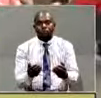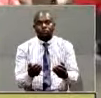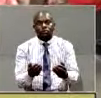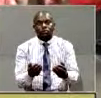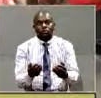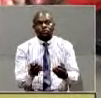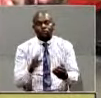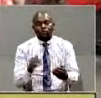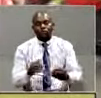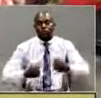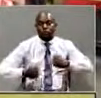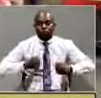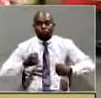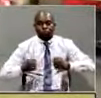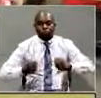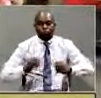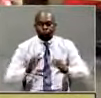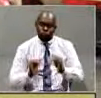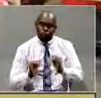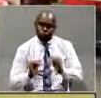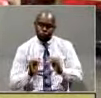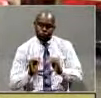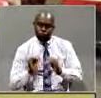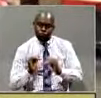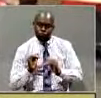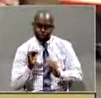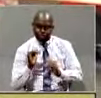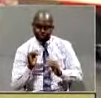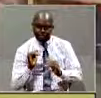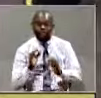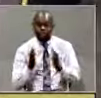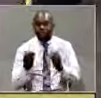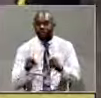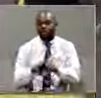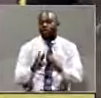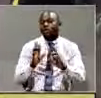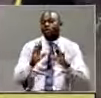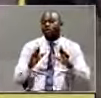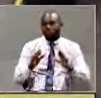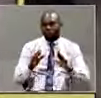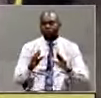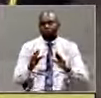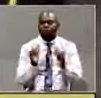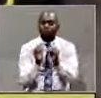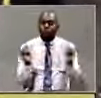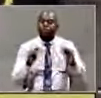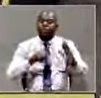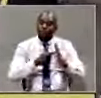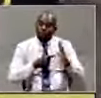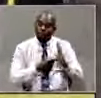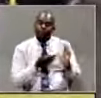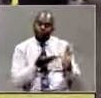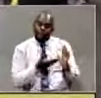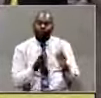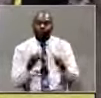With their fitness level, they are getting to where we wanted them. Others have already met the requirements